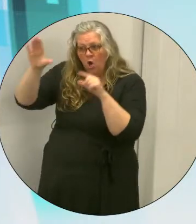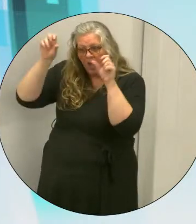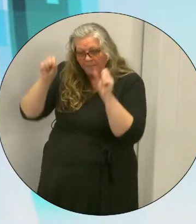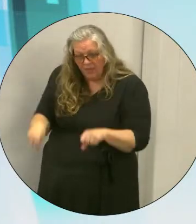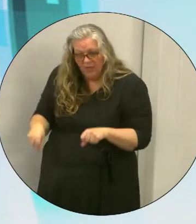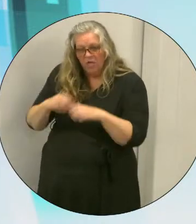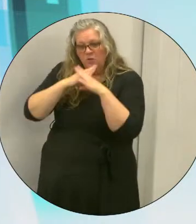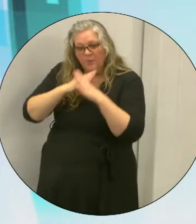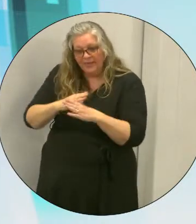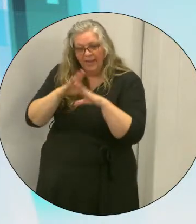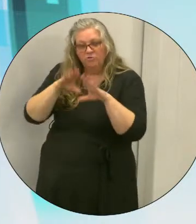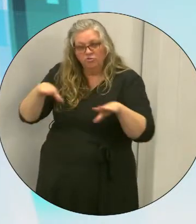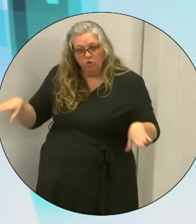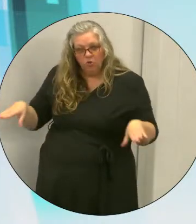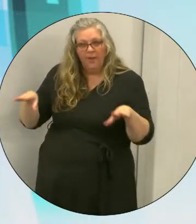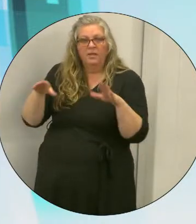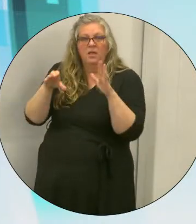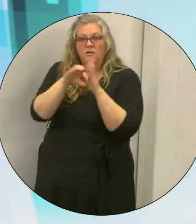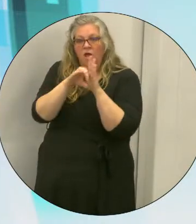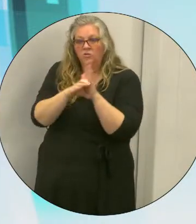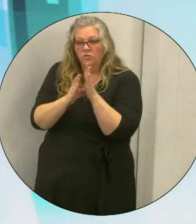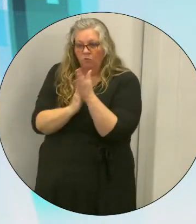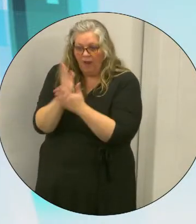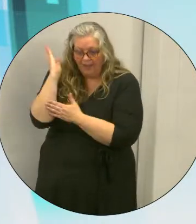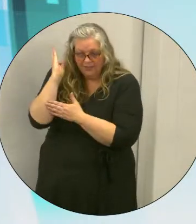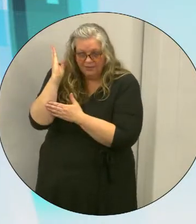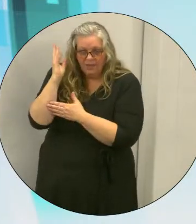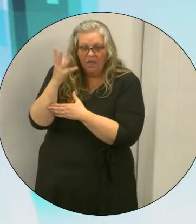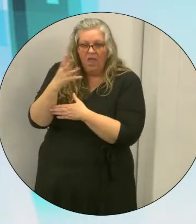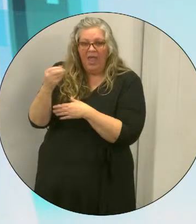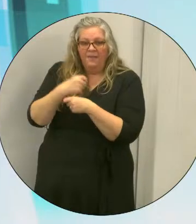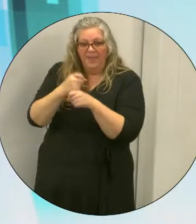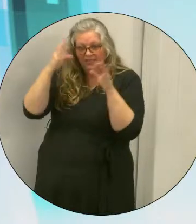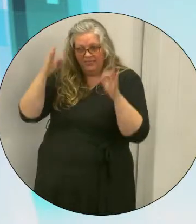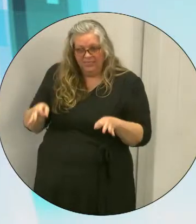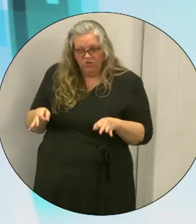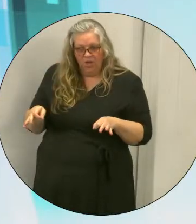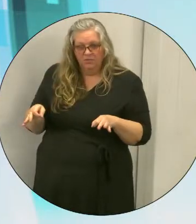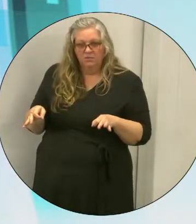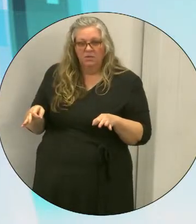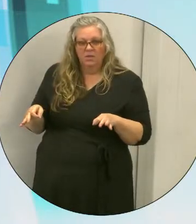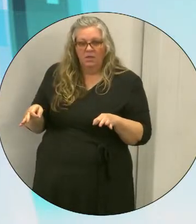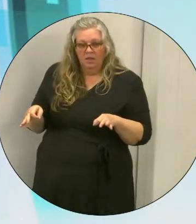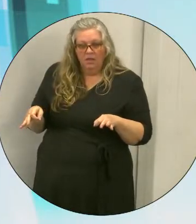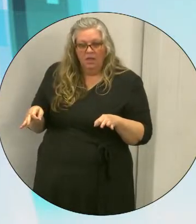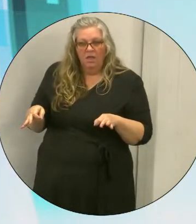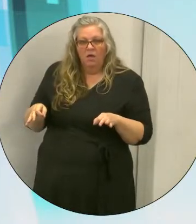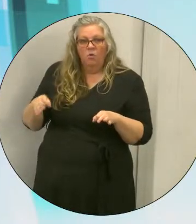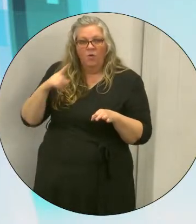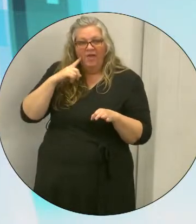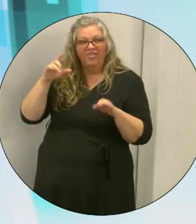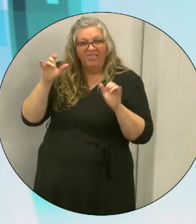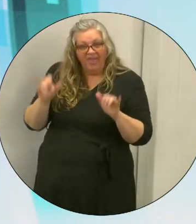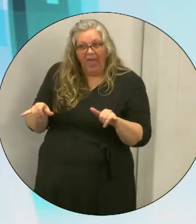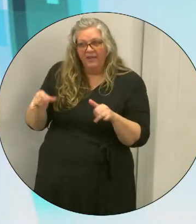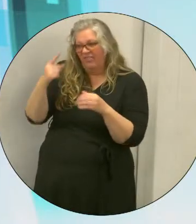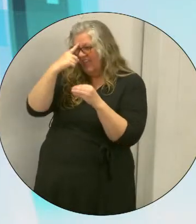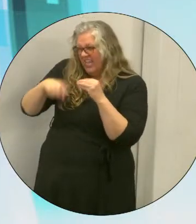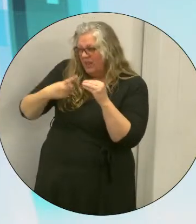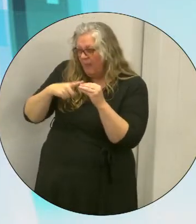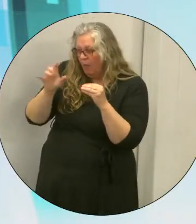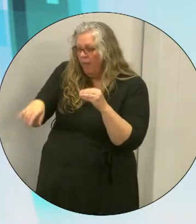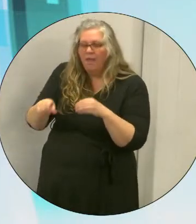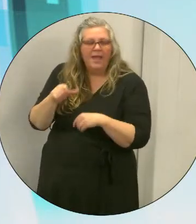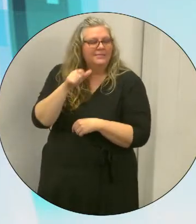to protect our children's constitutional rights and make decisions with that in consideration. It is